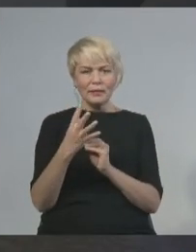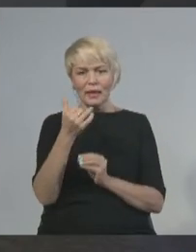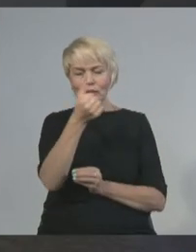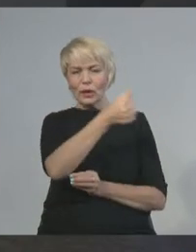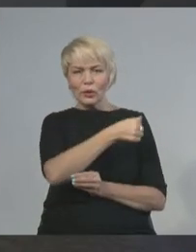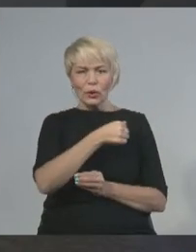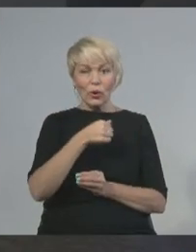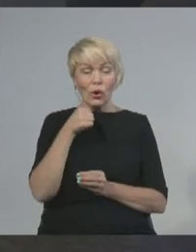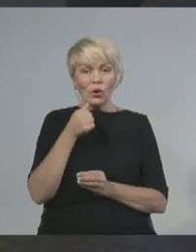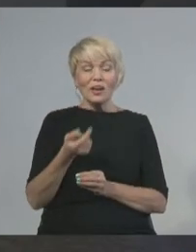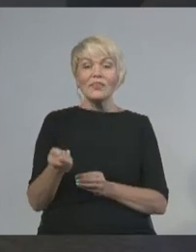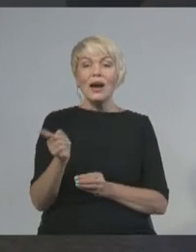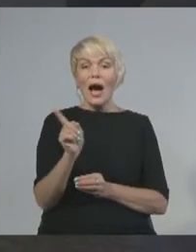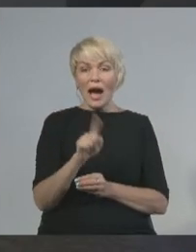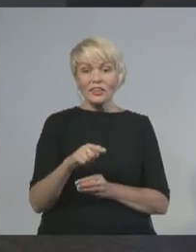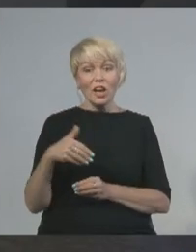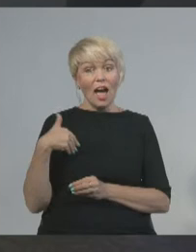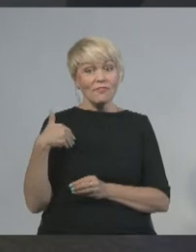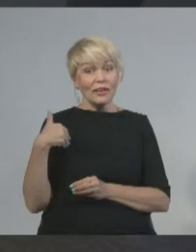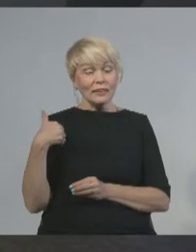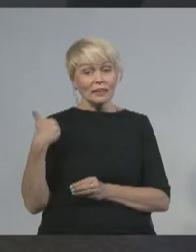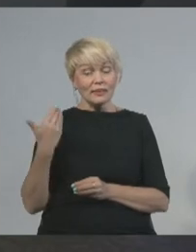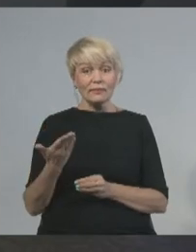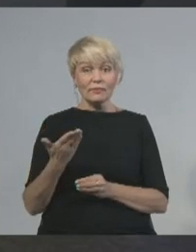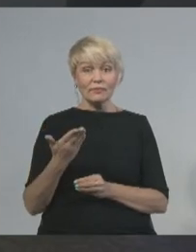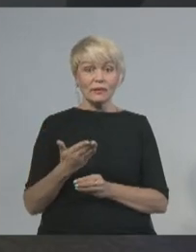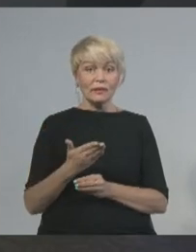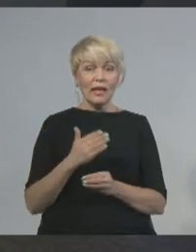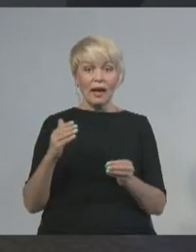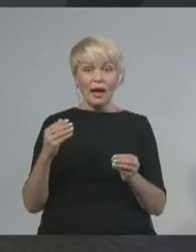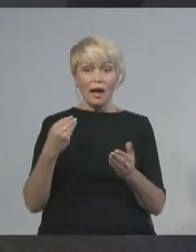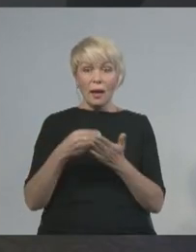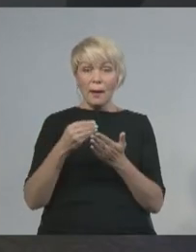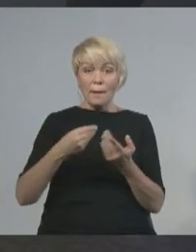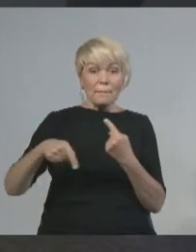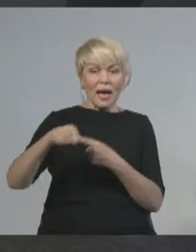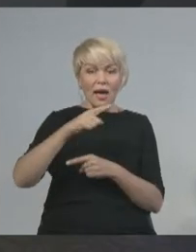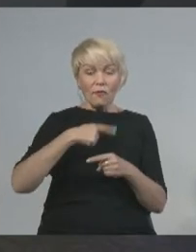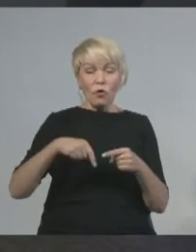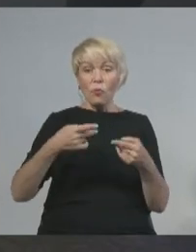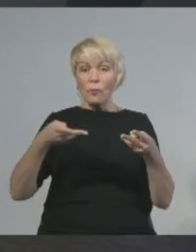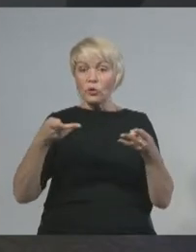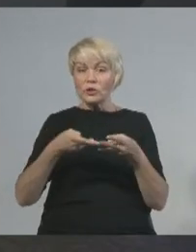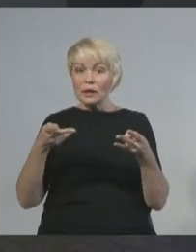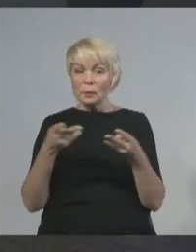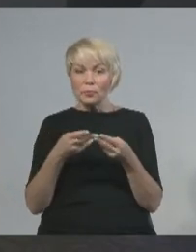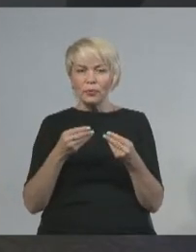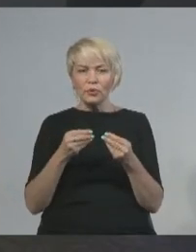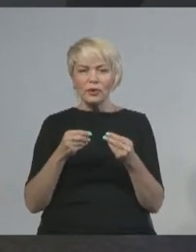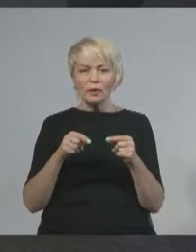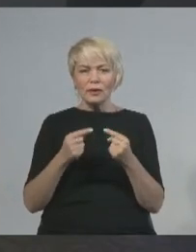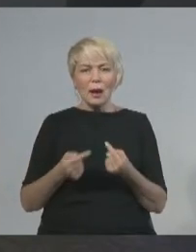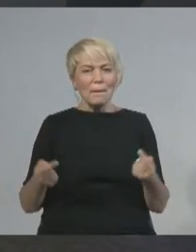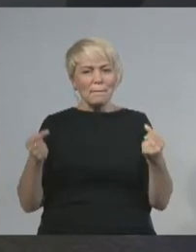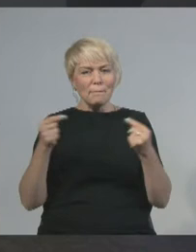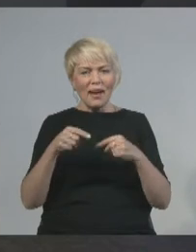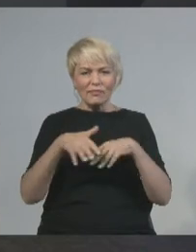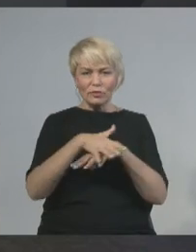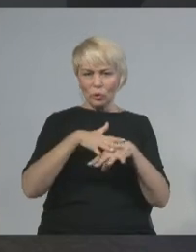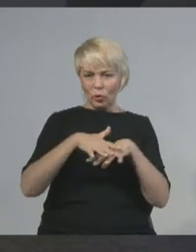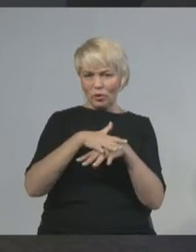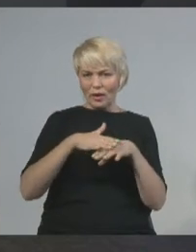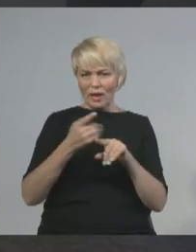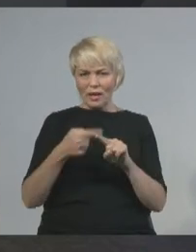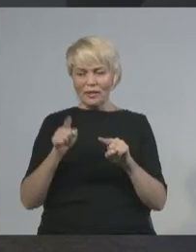another five ten fifteen years because the effective pay well requires a certain market